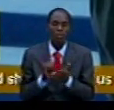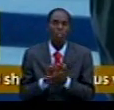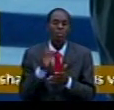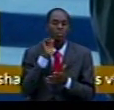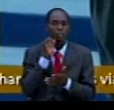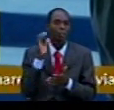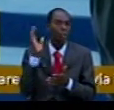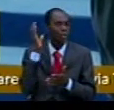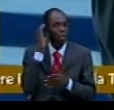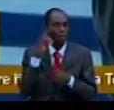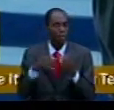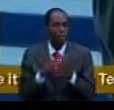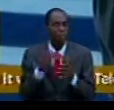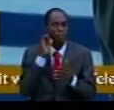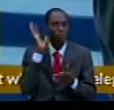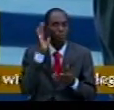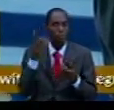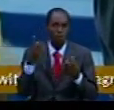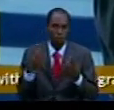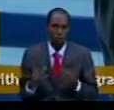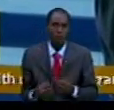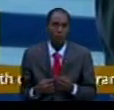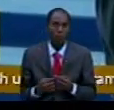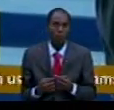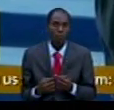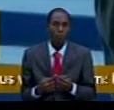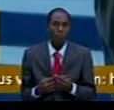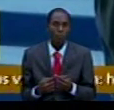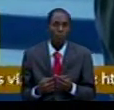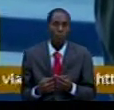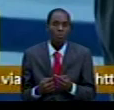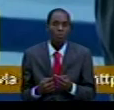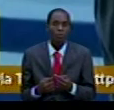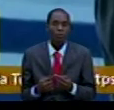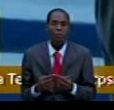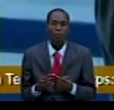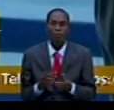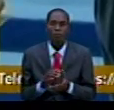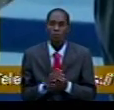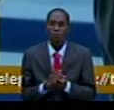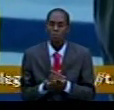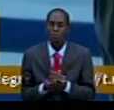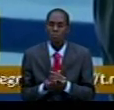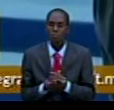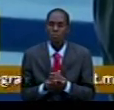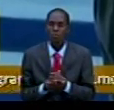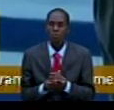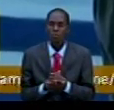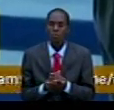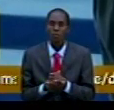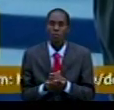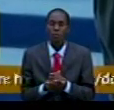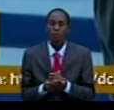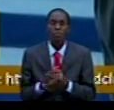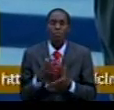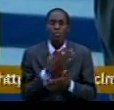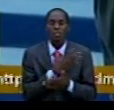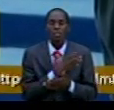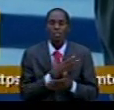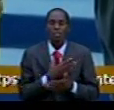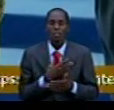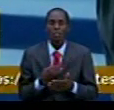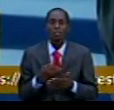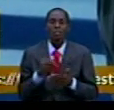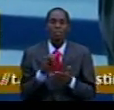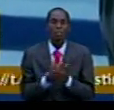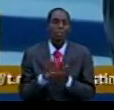ti wa baba ti wa beri sugba lori ofe lati le lo si program bayi sugbon oluwa lo ni ka ma bo nbadan ta fi